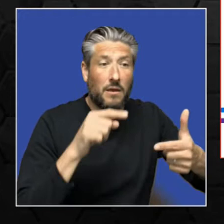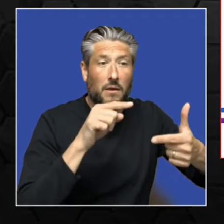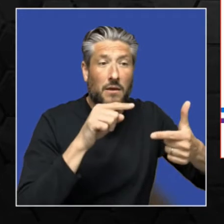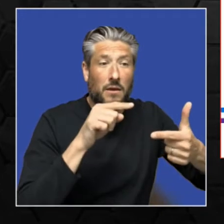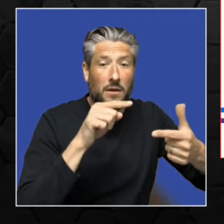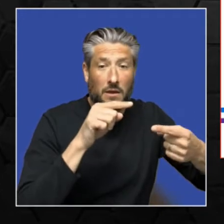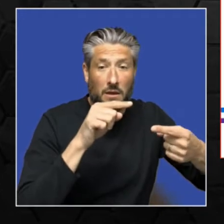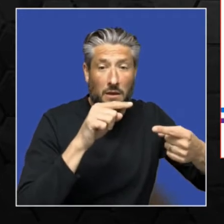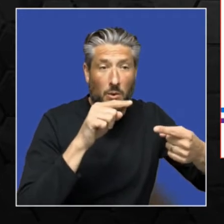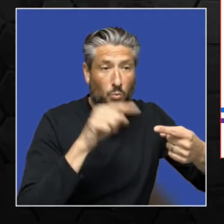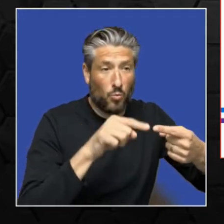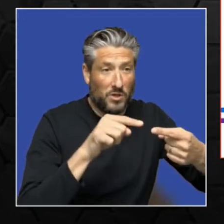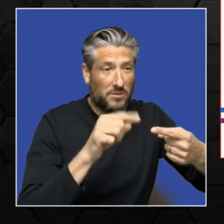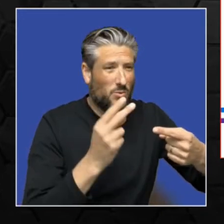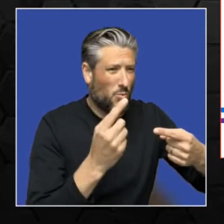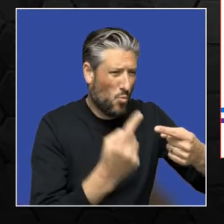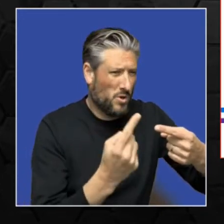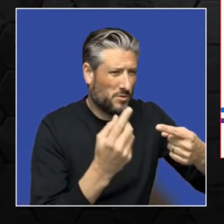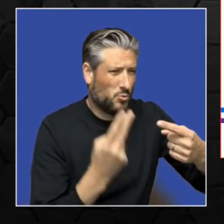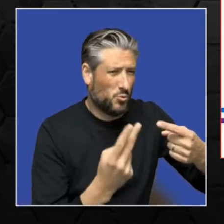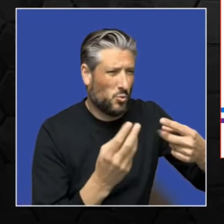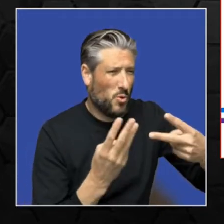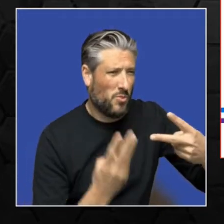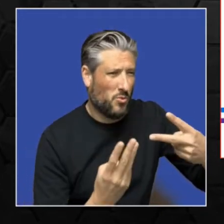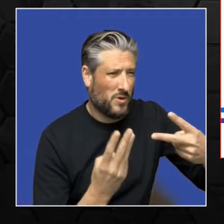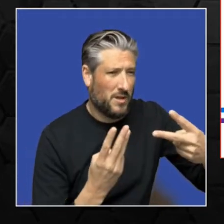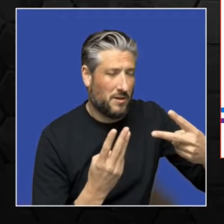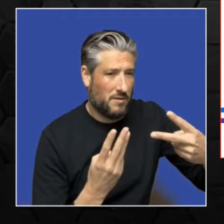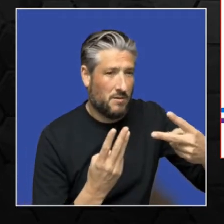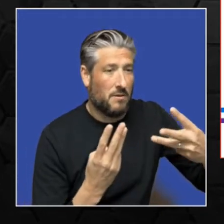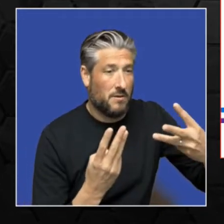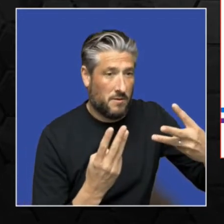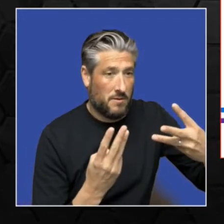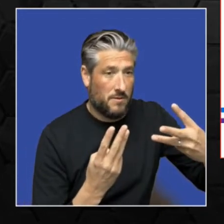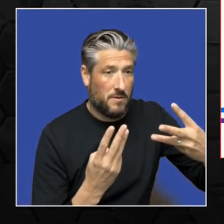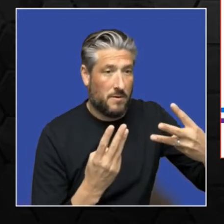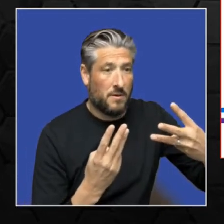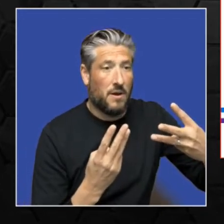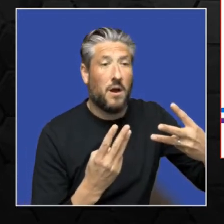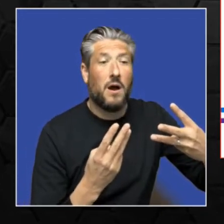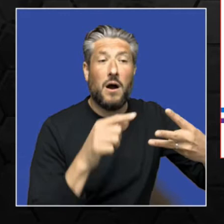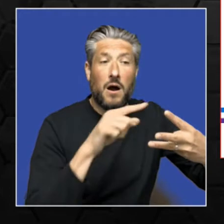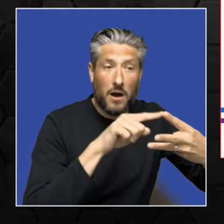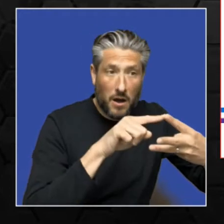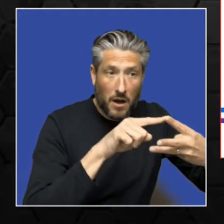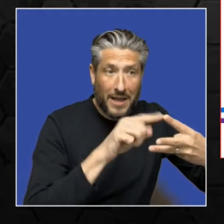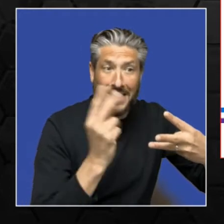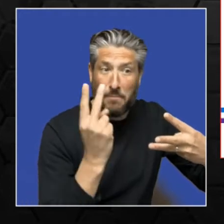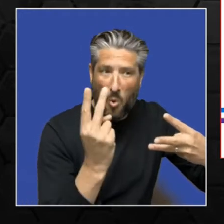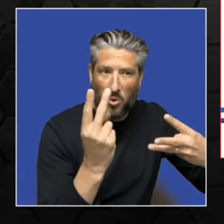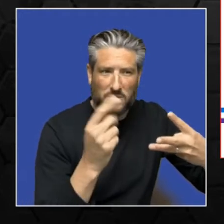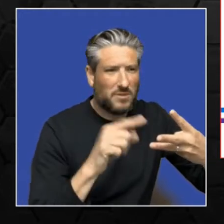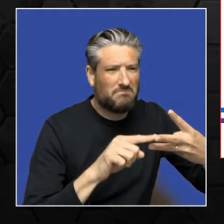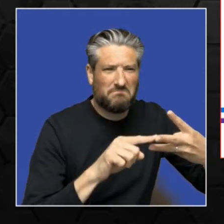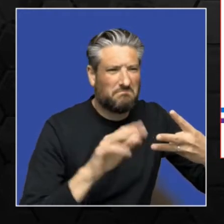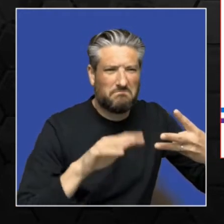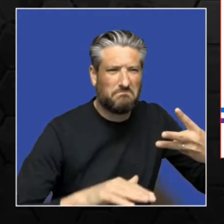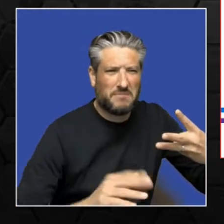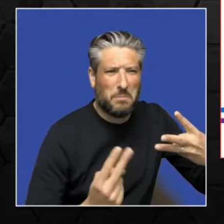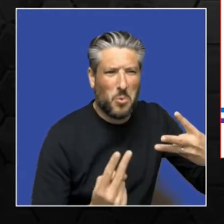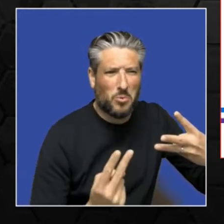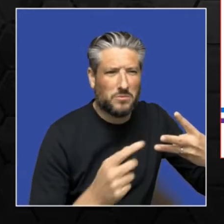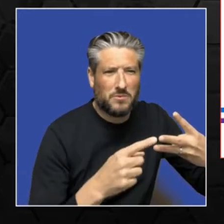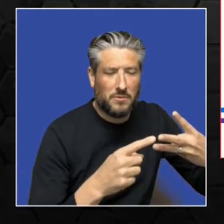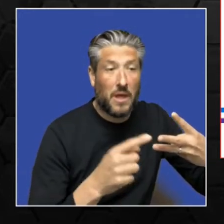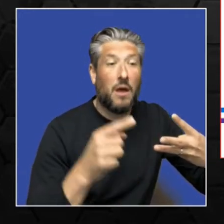assign weight 0 to be much greater than weight 2. So they sort of tell us the relative importance of